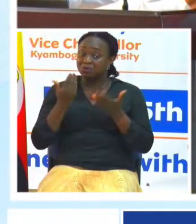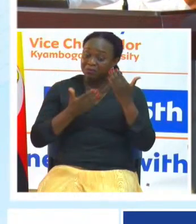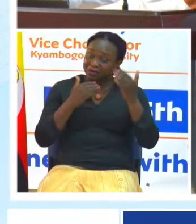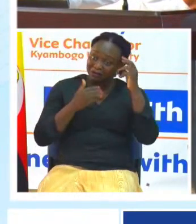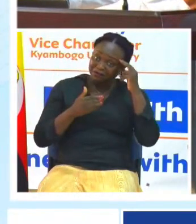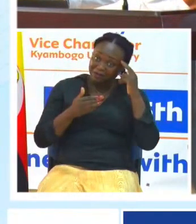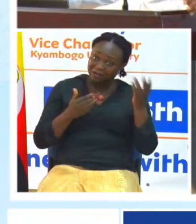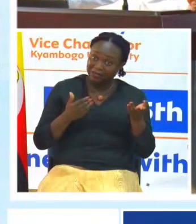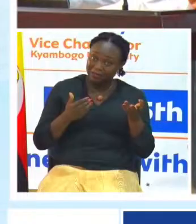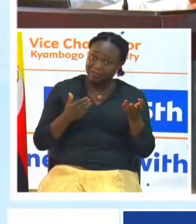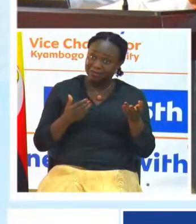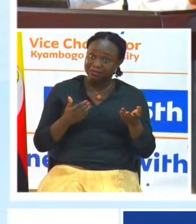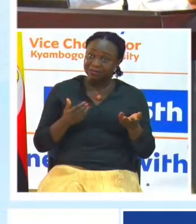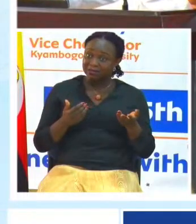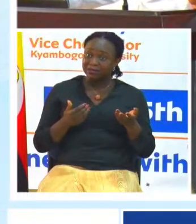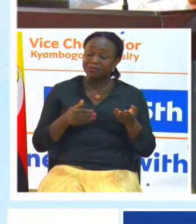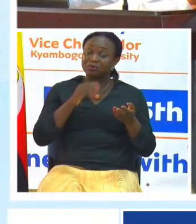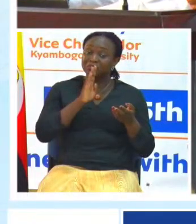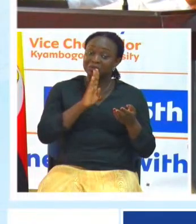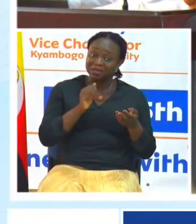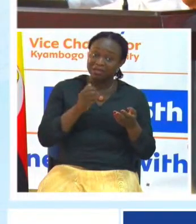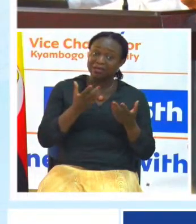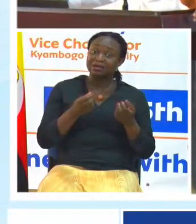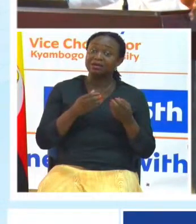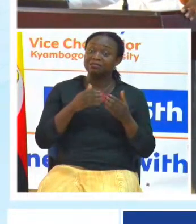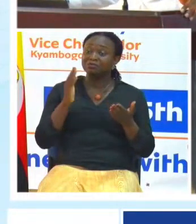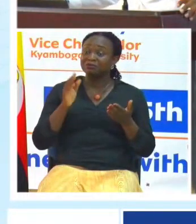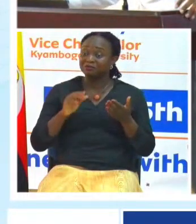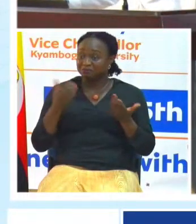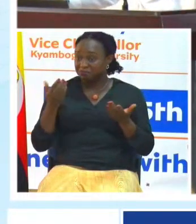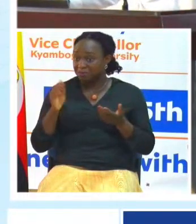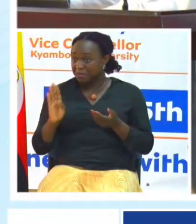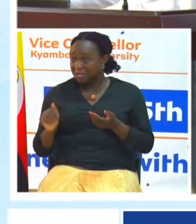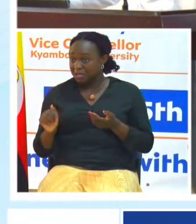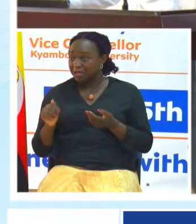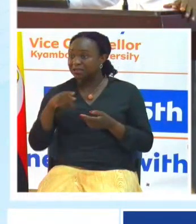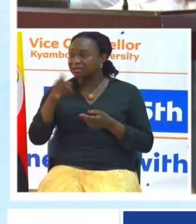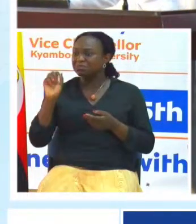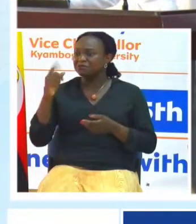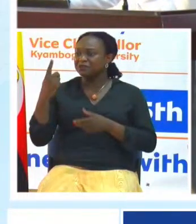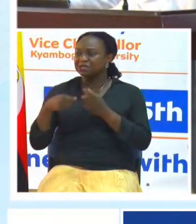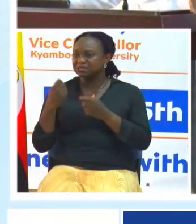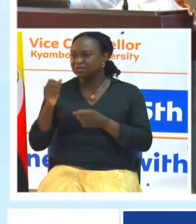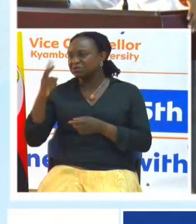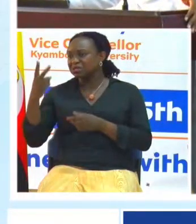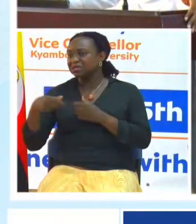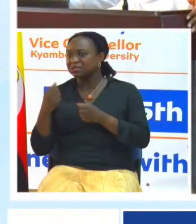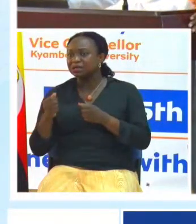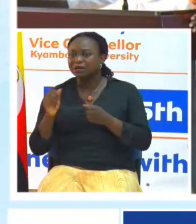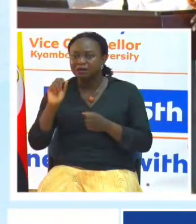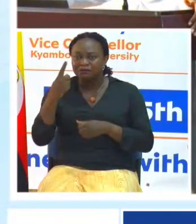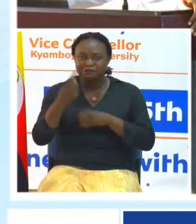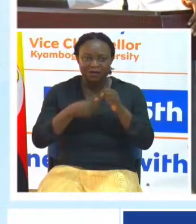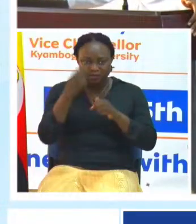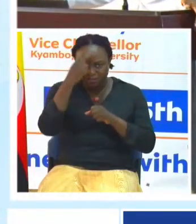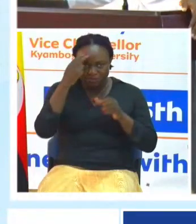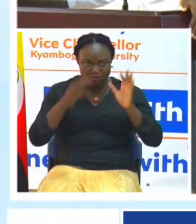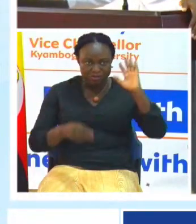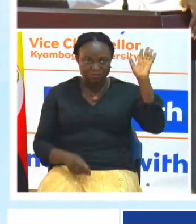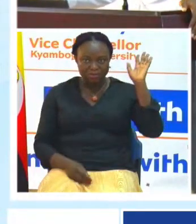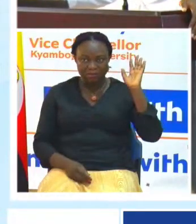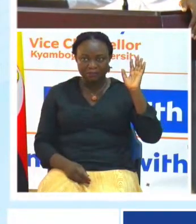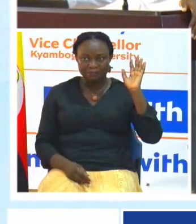masters has more funding than bachelor's degree. So most of you could be in first year, second year. Can I see those in first year and second